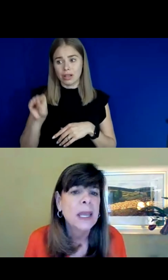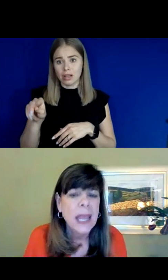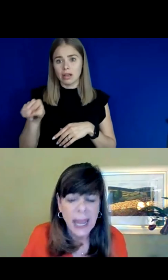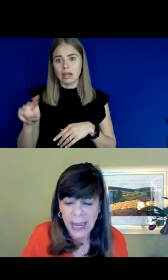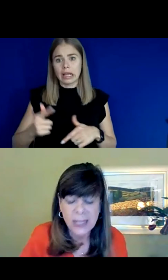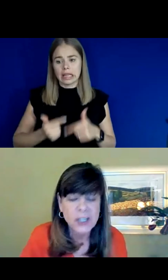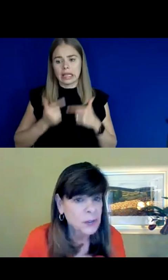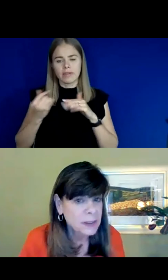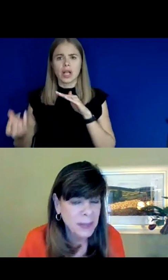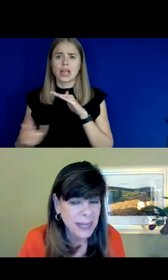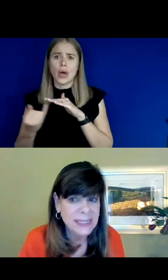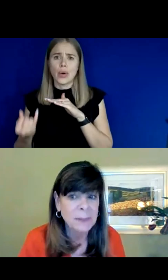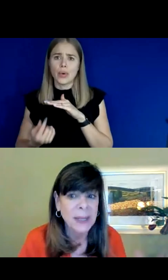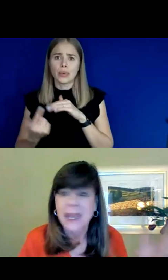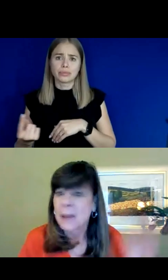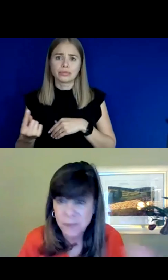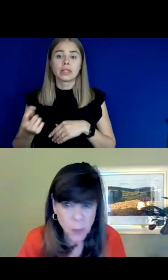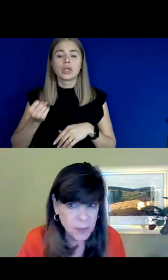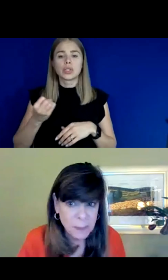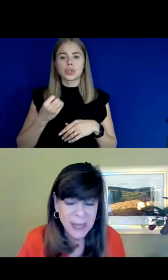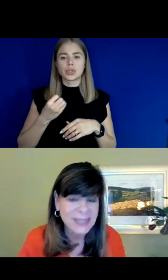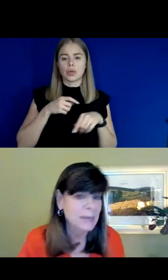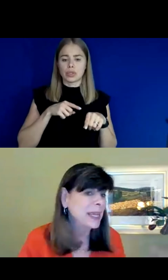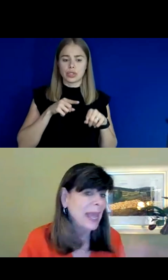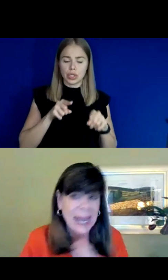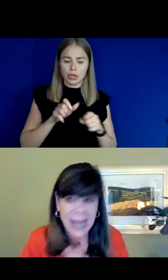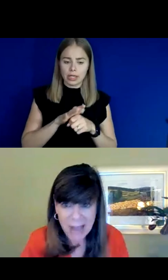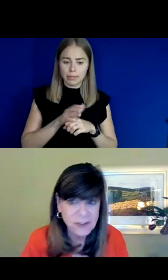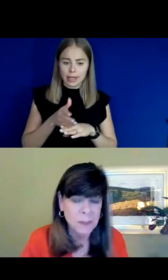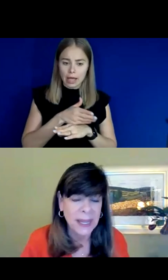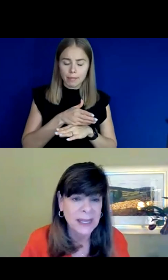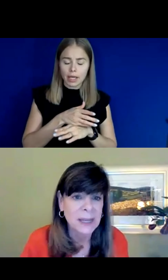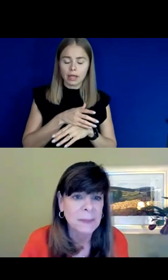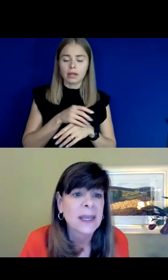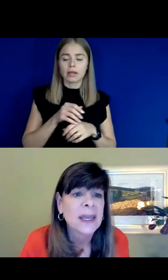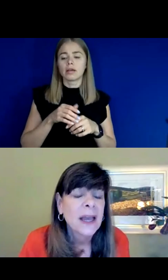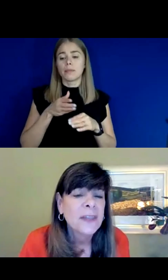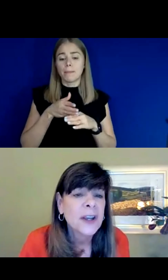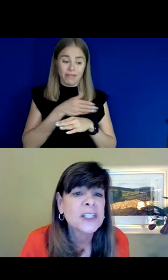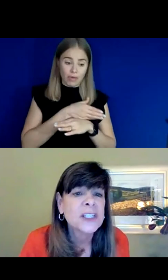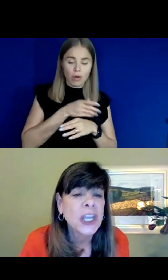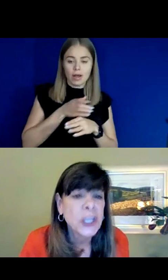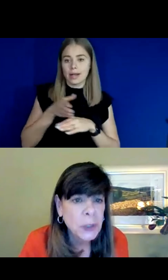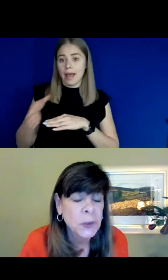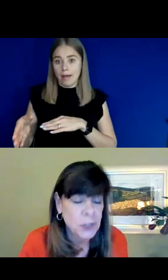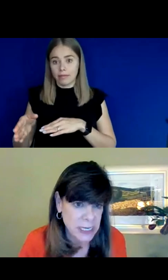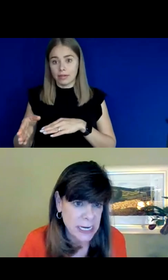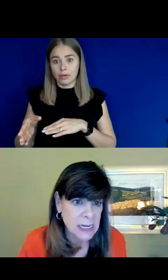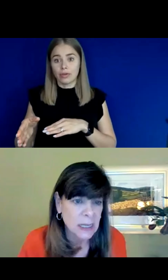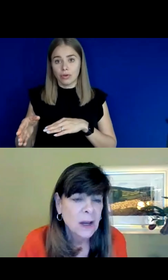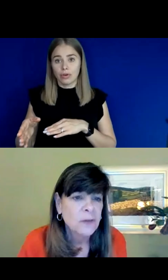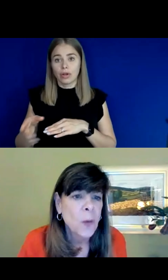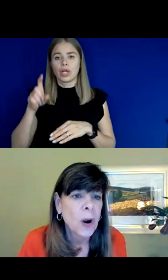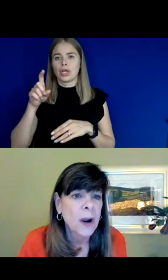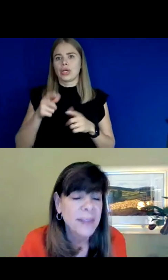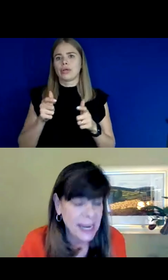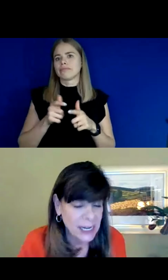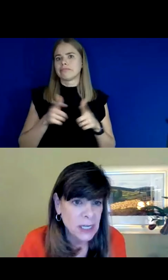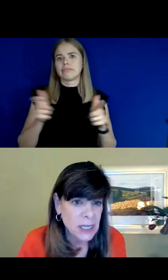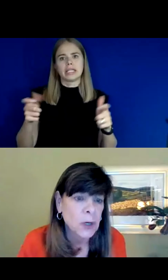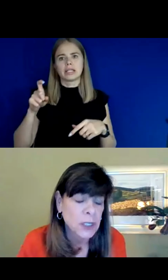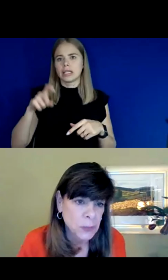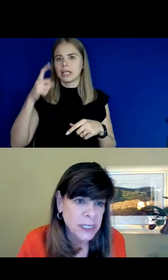alone. And during the pandemic, before the pandemic, and after the pandemic, there is a huge need for